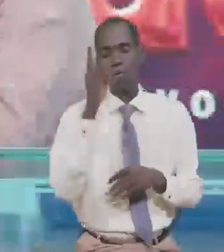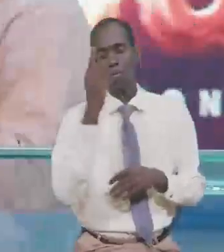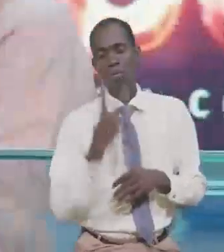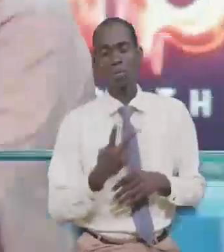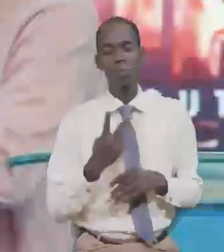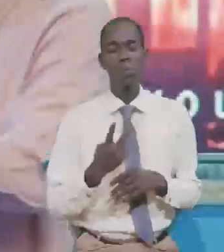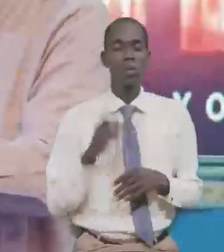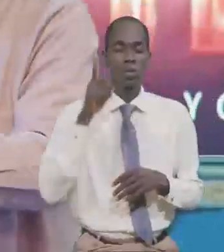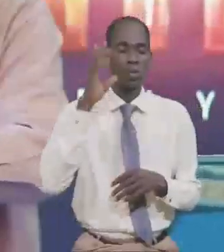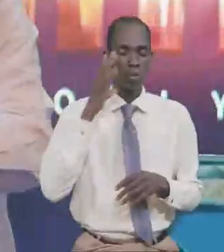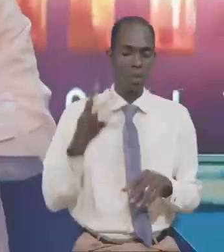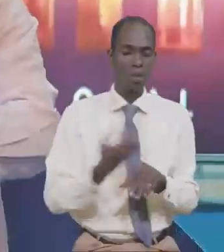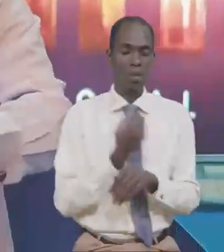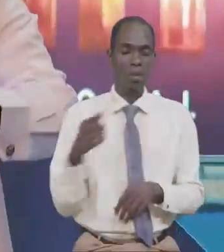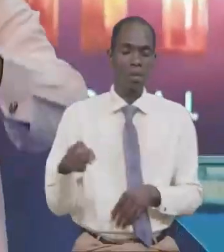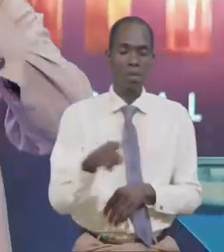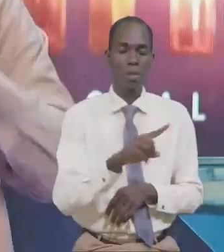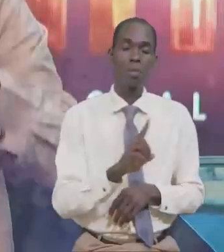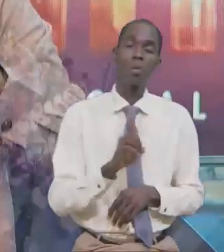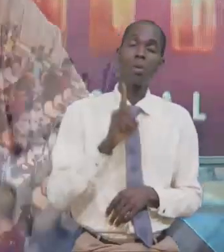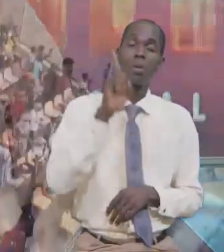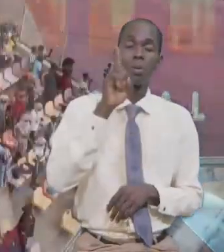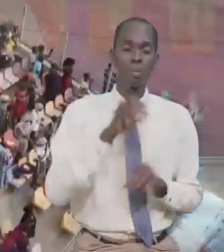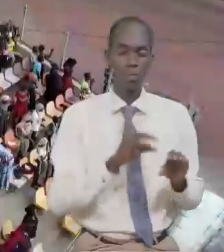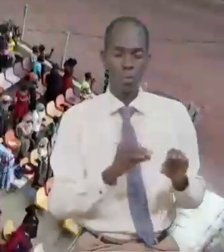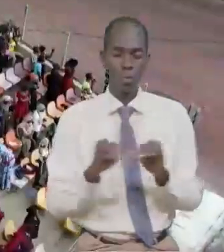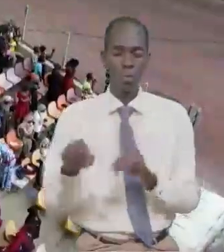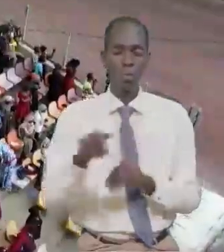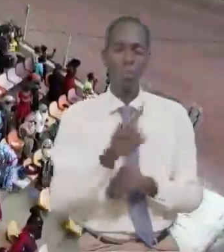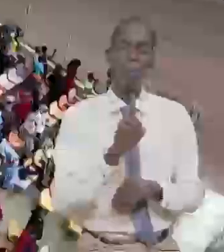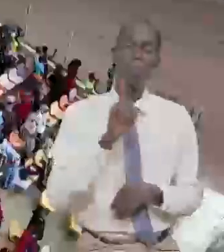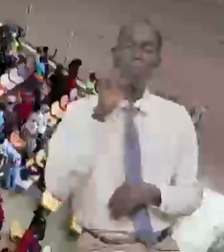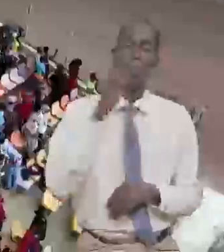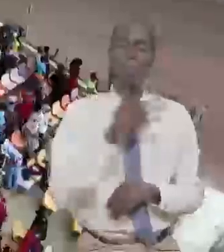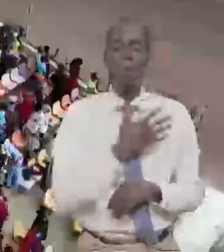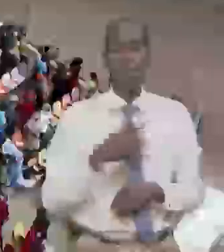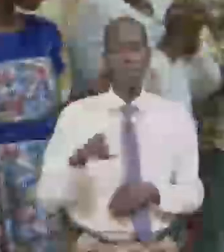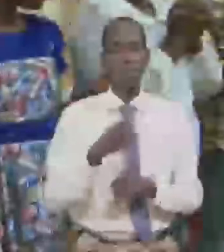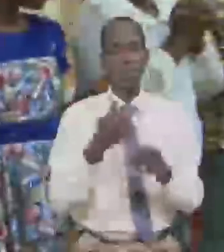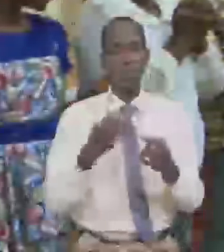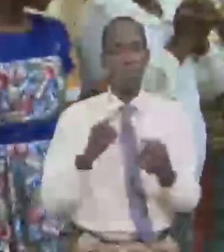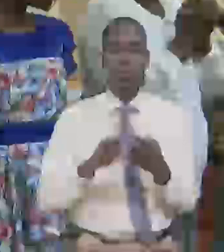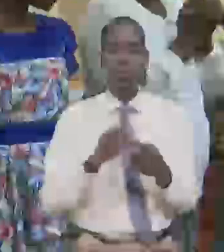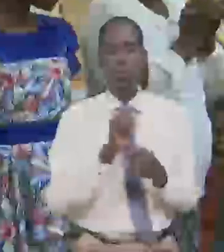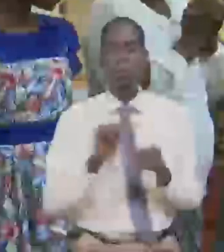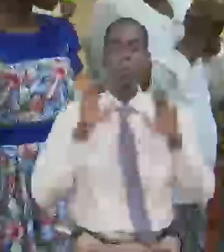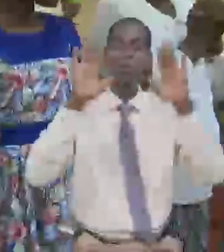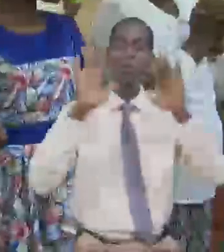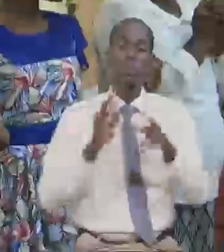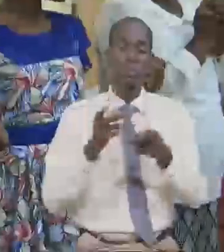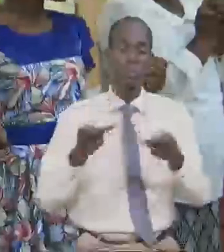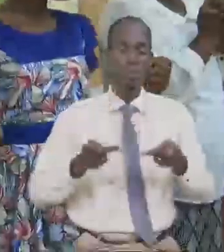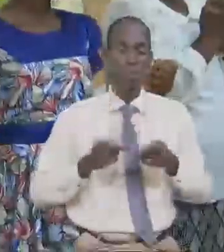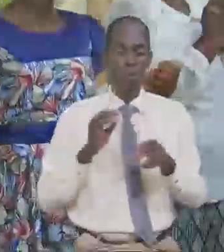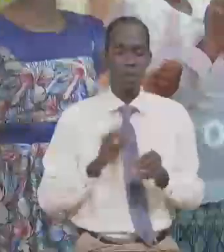miracle place in life that will be permanent in Jesus' name. And I